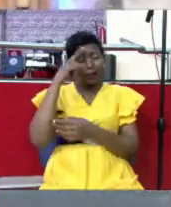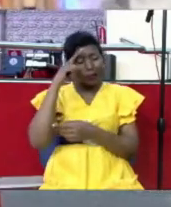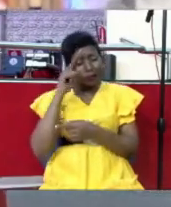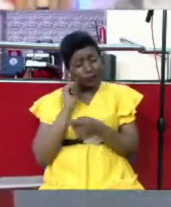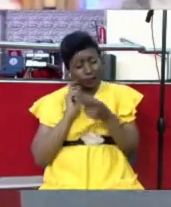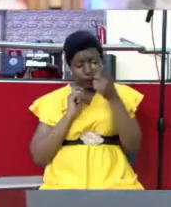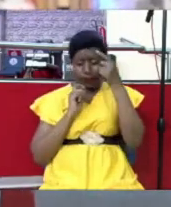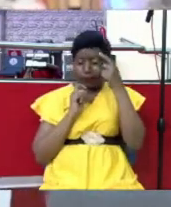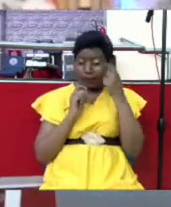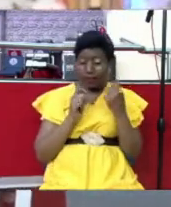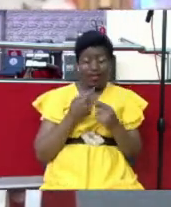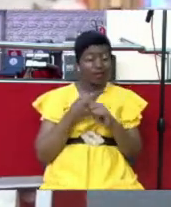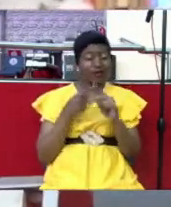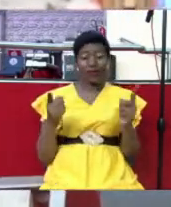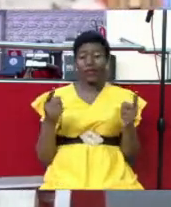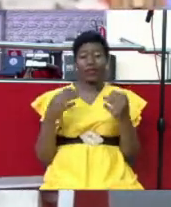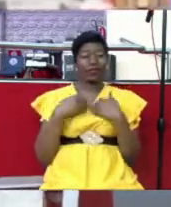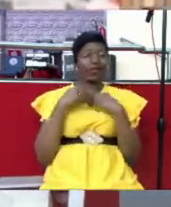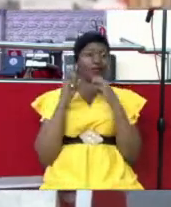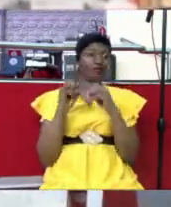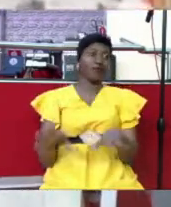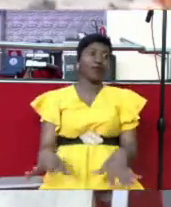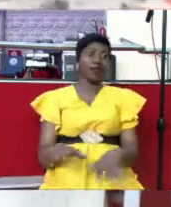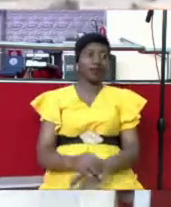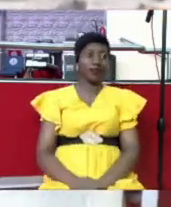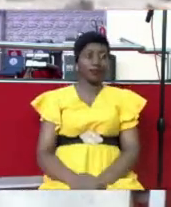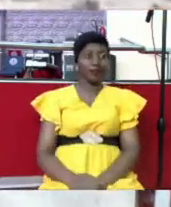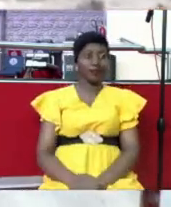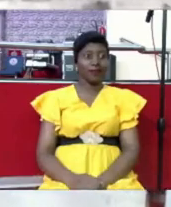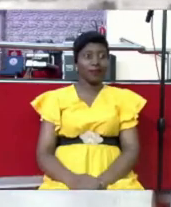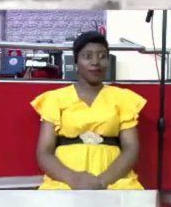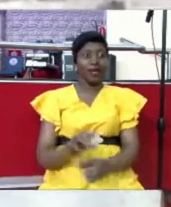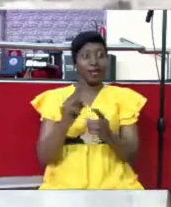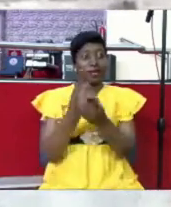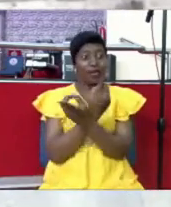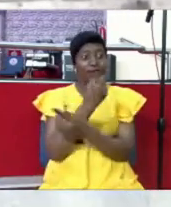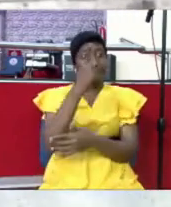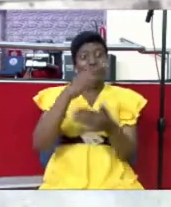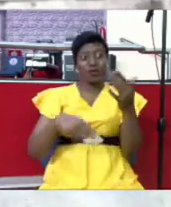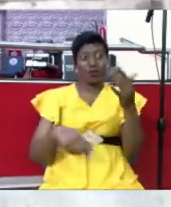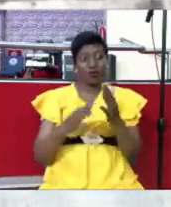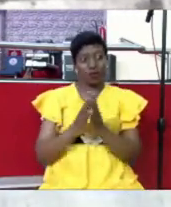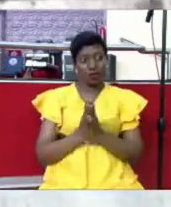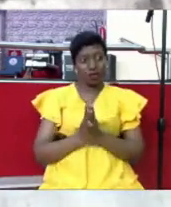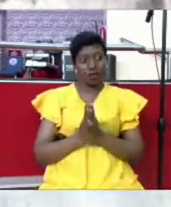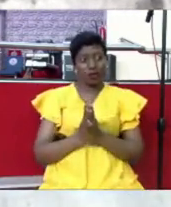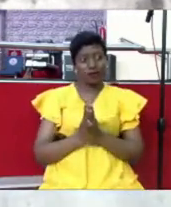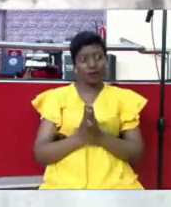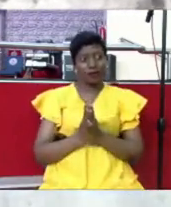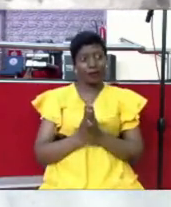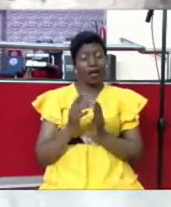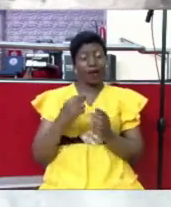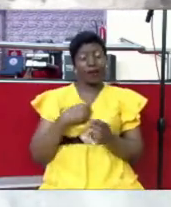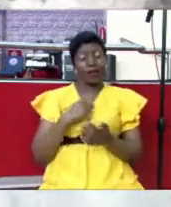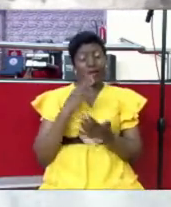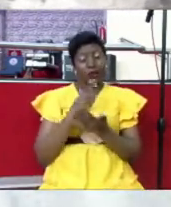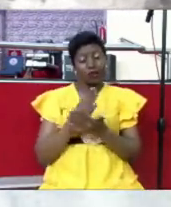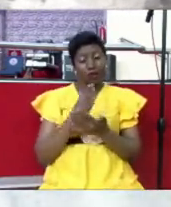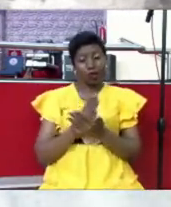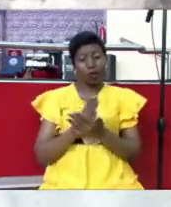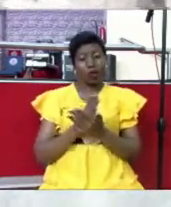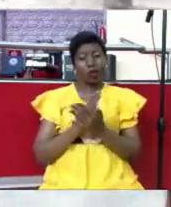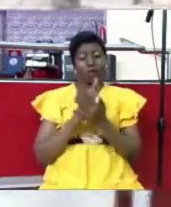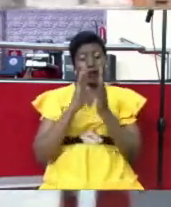kuonyesha. The difference. Tofauti ni, and I'm not saying we don't pray. I love prayer and I'm an intercessor. Na sisemi